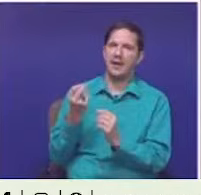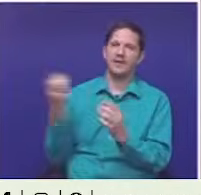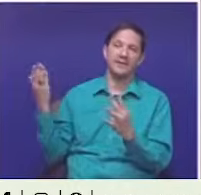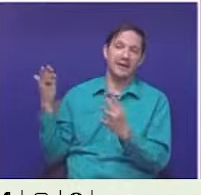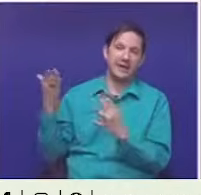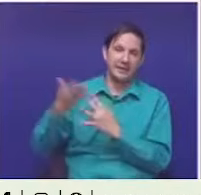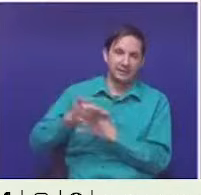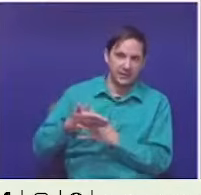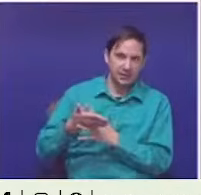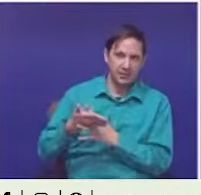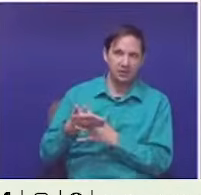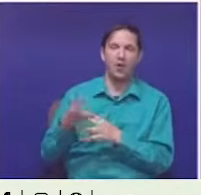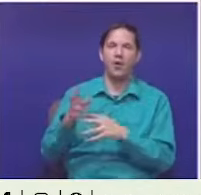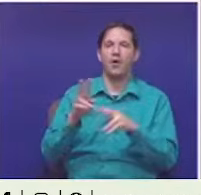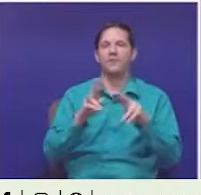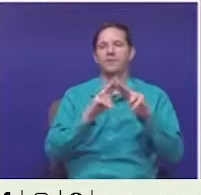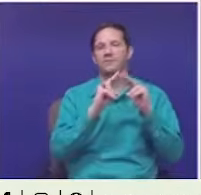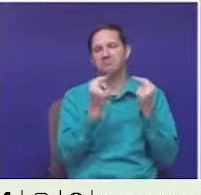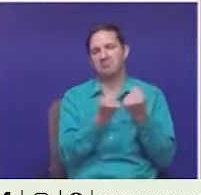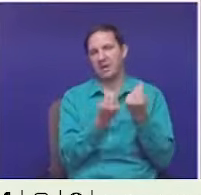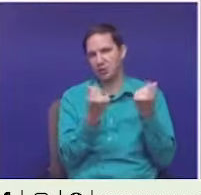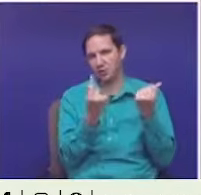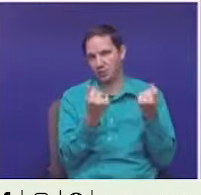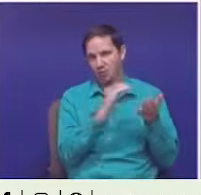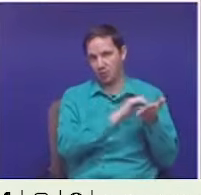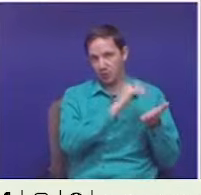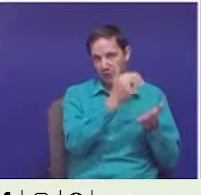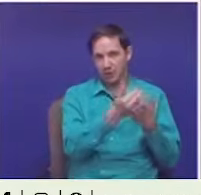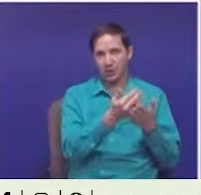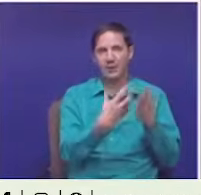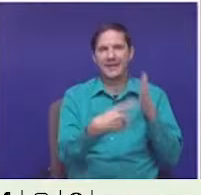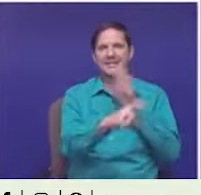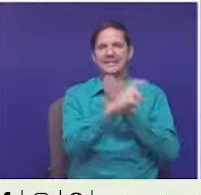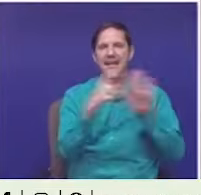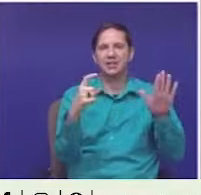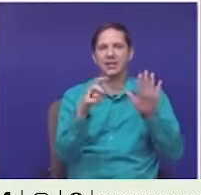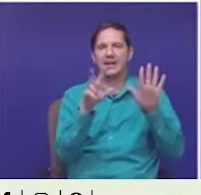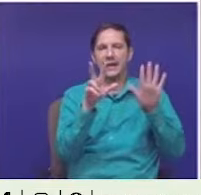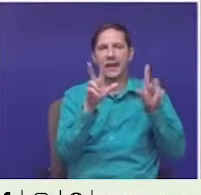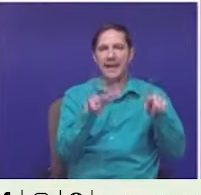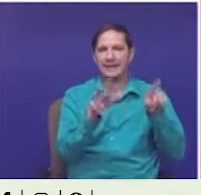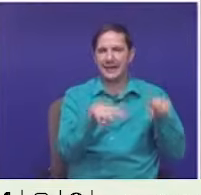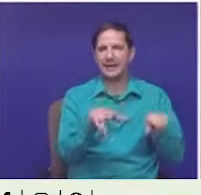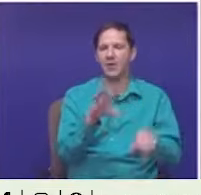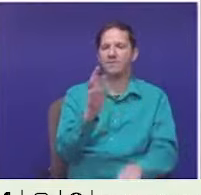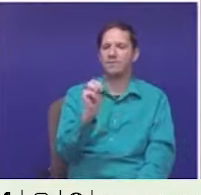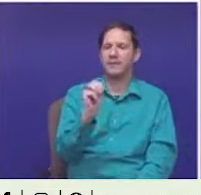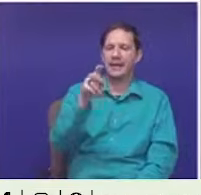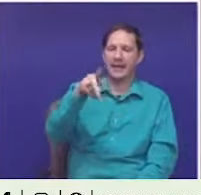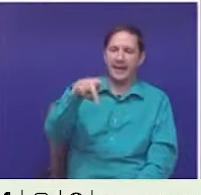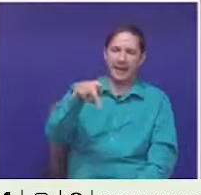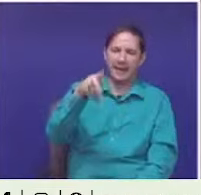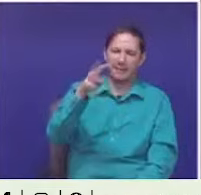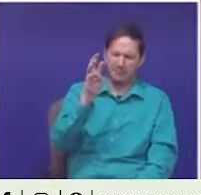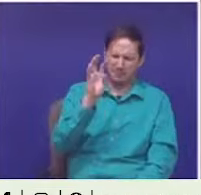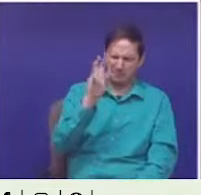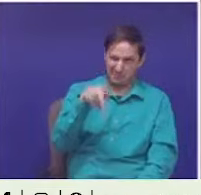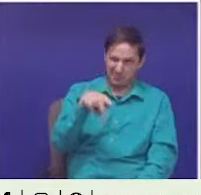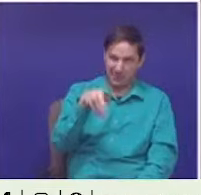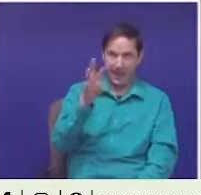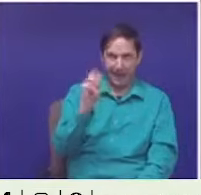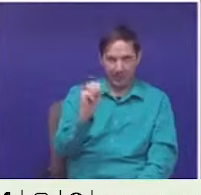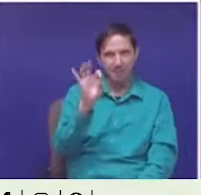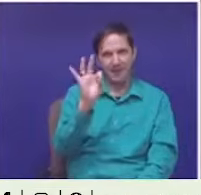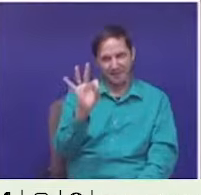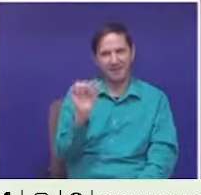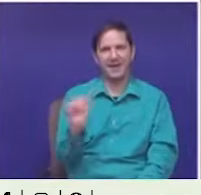of Treasury there with the Section 18 of PFMA. So what we want to do on our side is